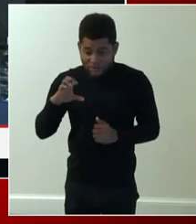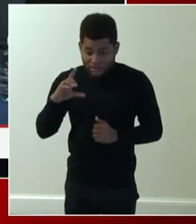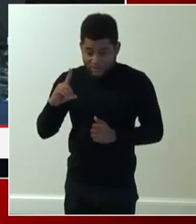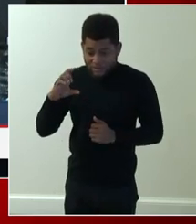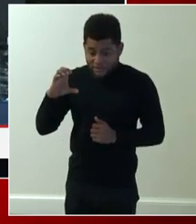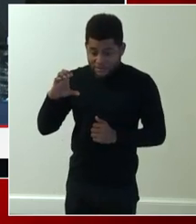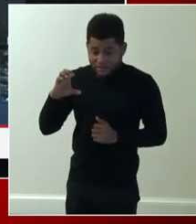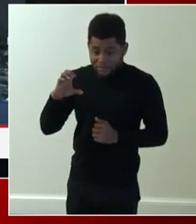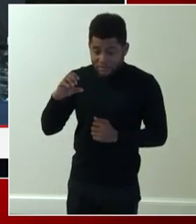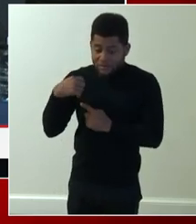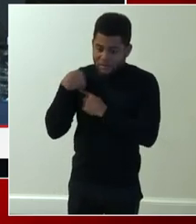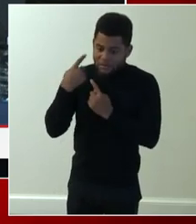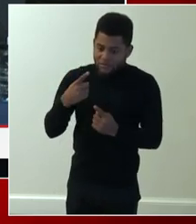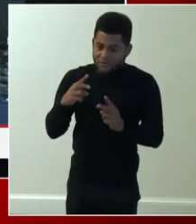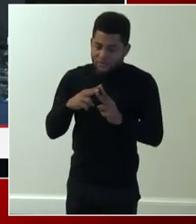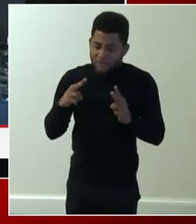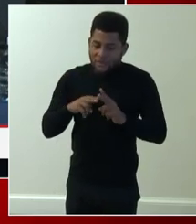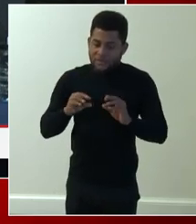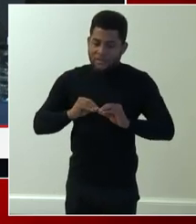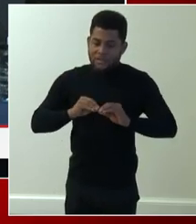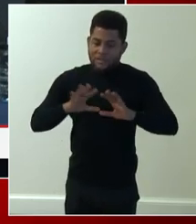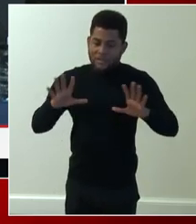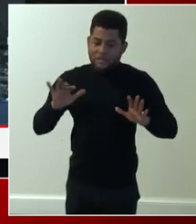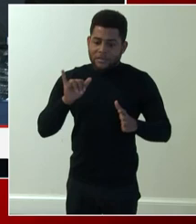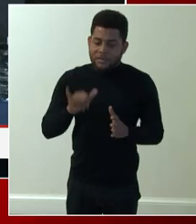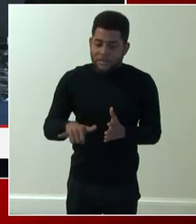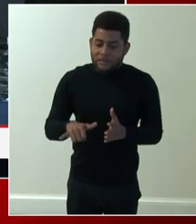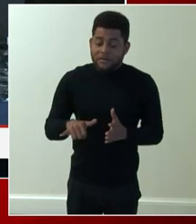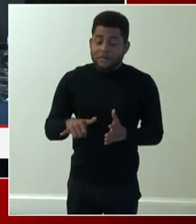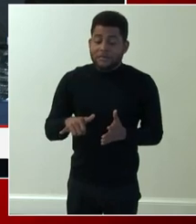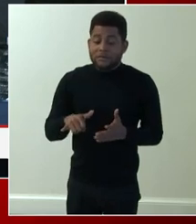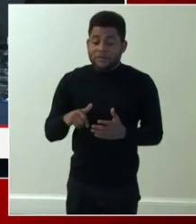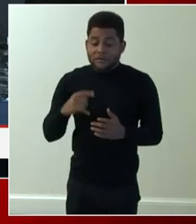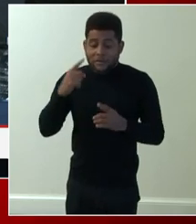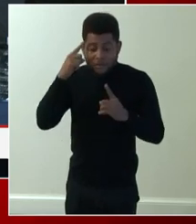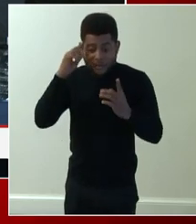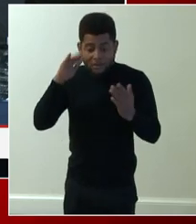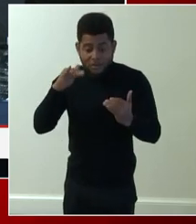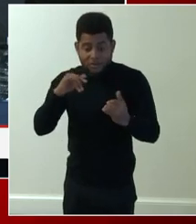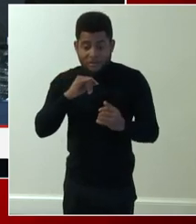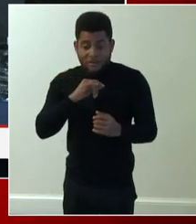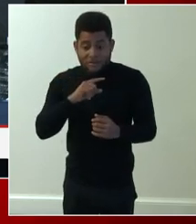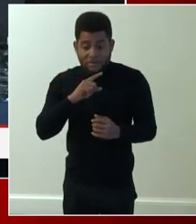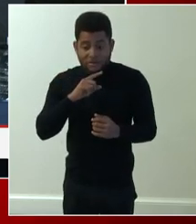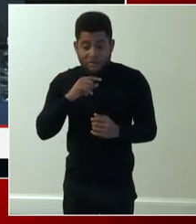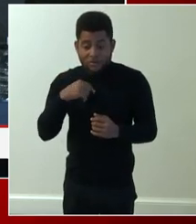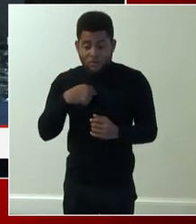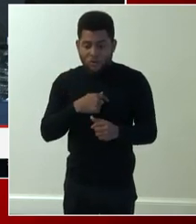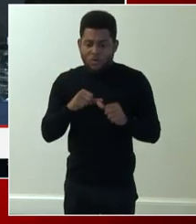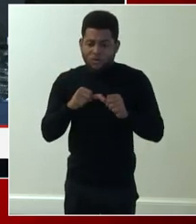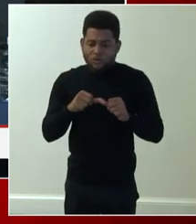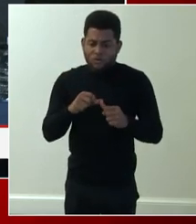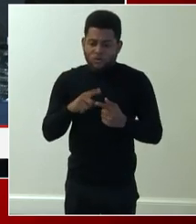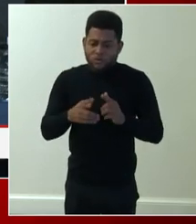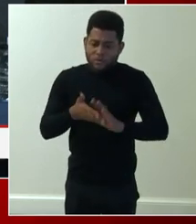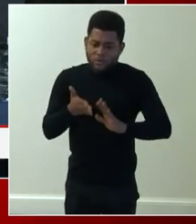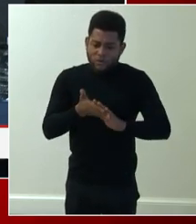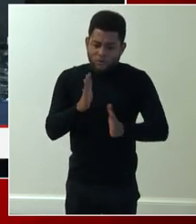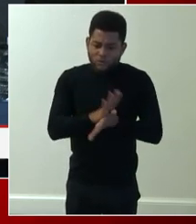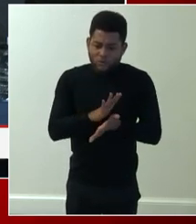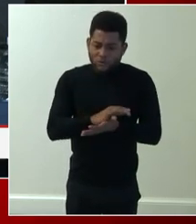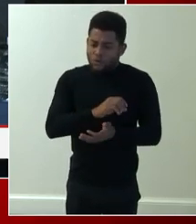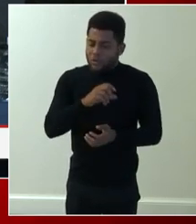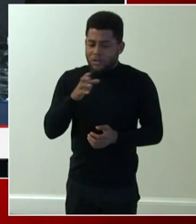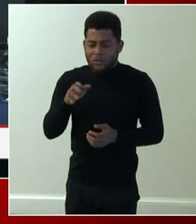been very clear that the expectation is that we continue to operate schools, and there's no other guidance that